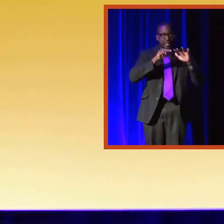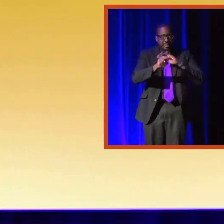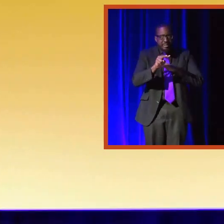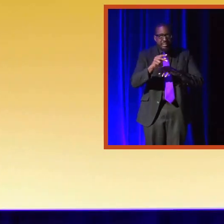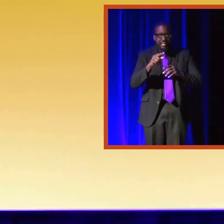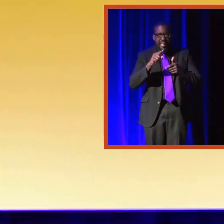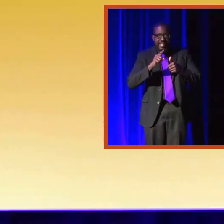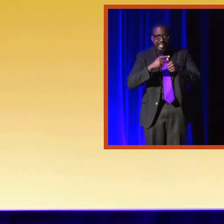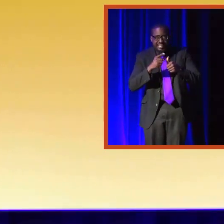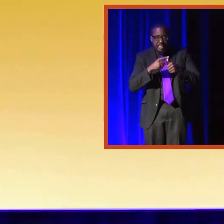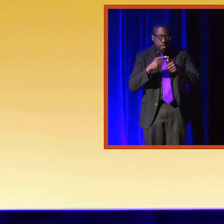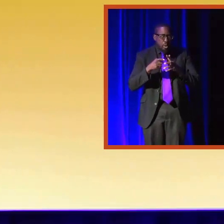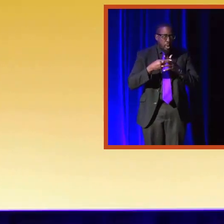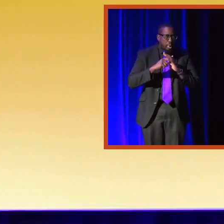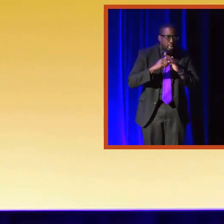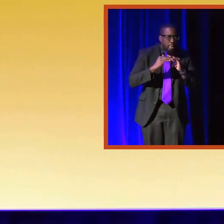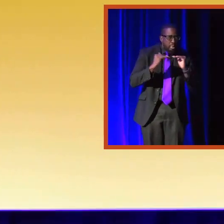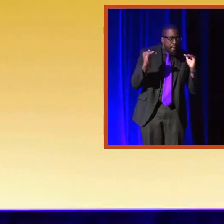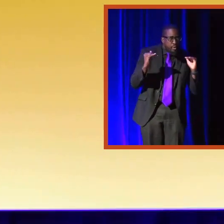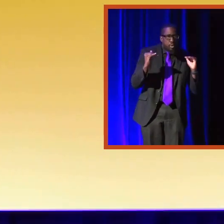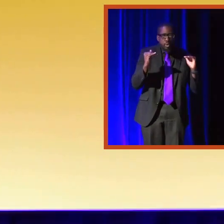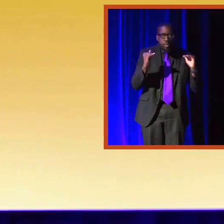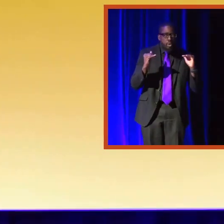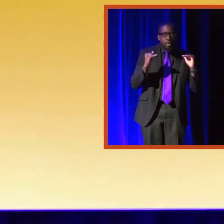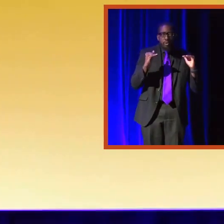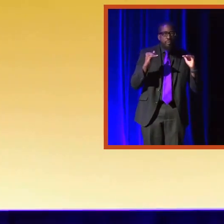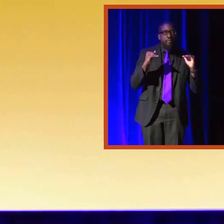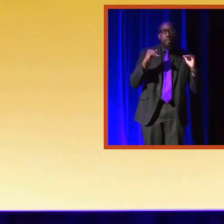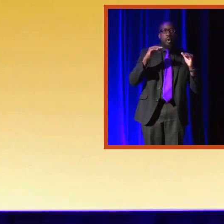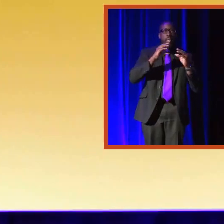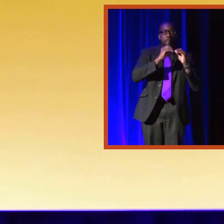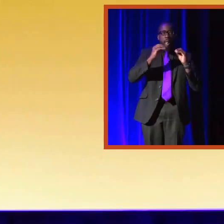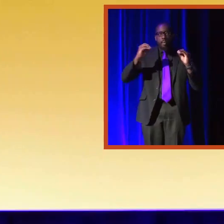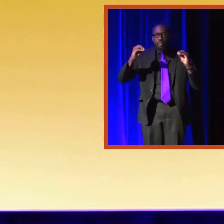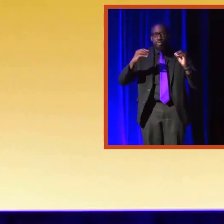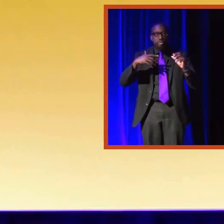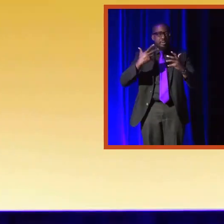polarizability calculation and all that, but then based on how